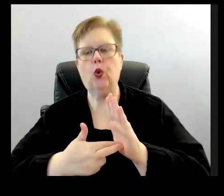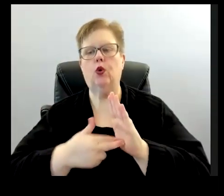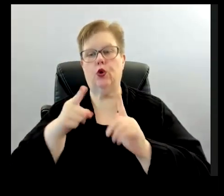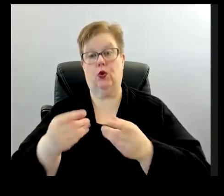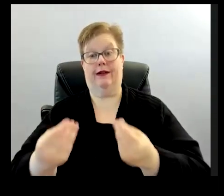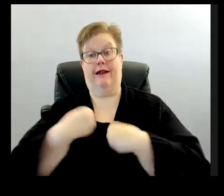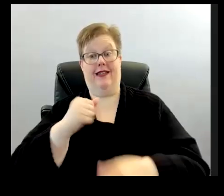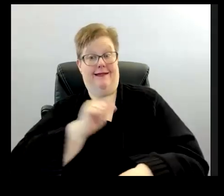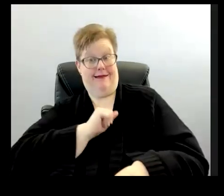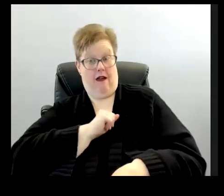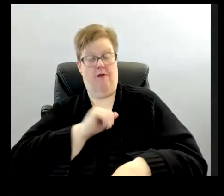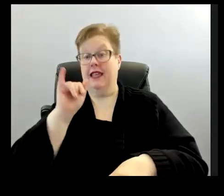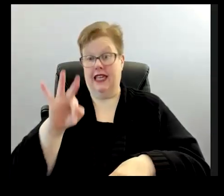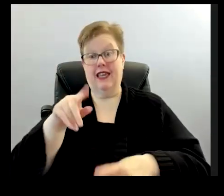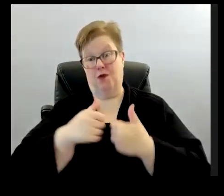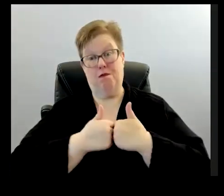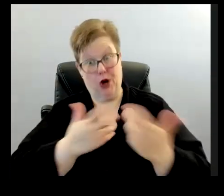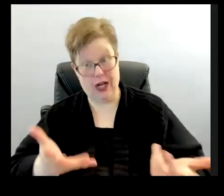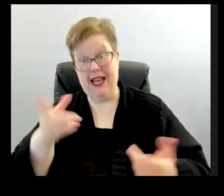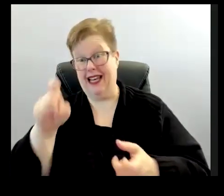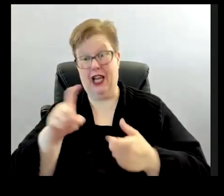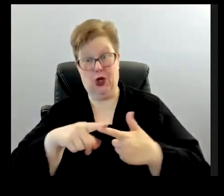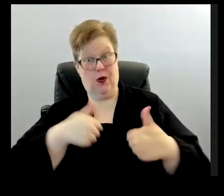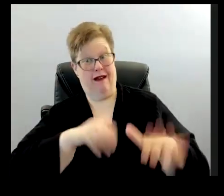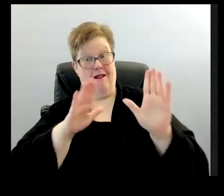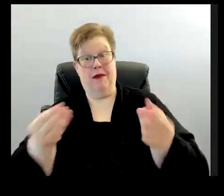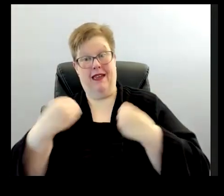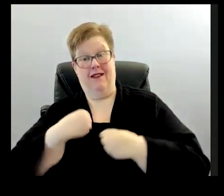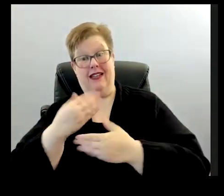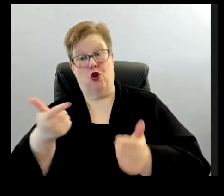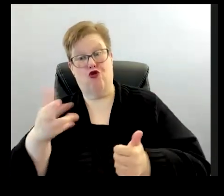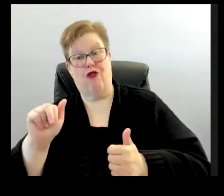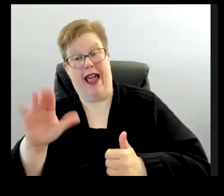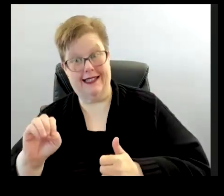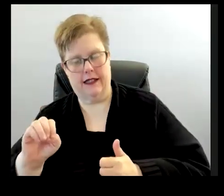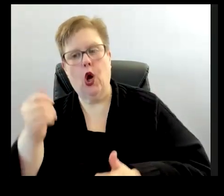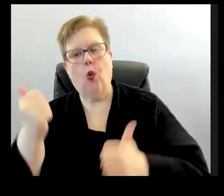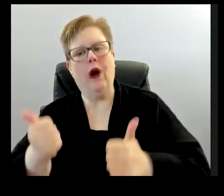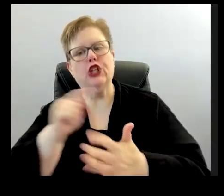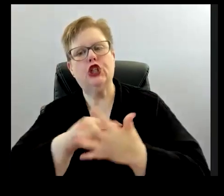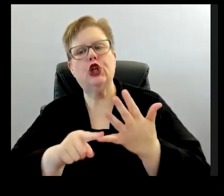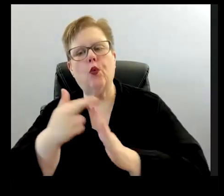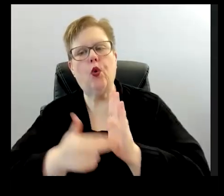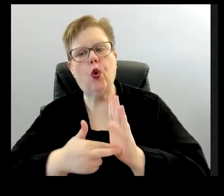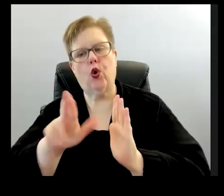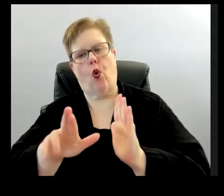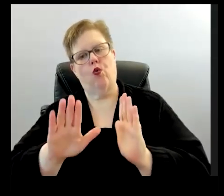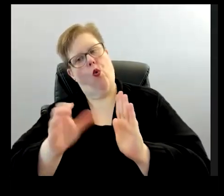yourself. If you are burnt out and you need to give yourself grace, which one can you